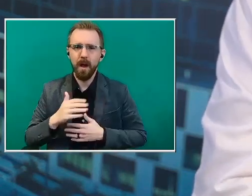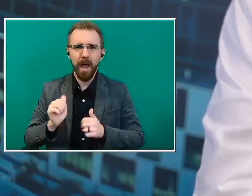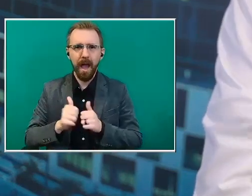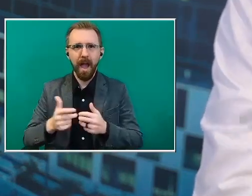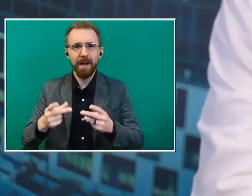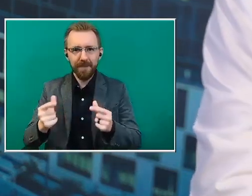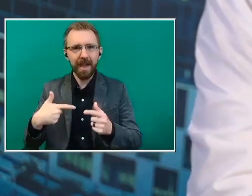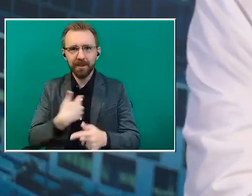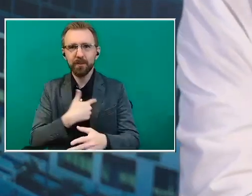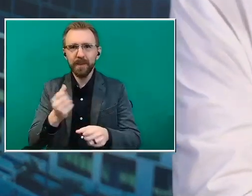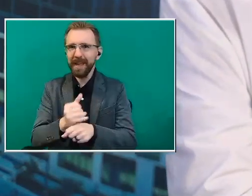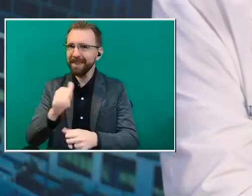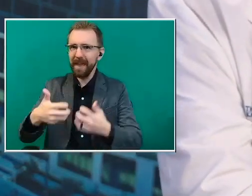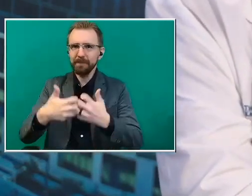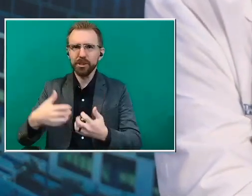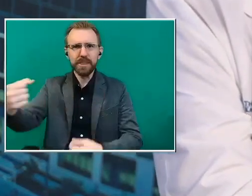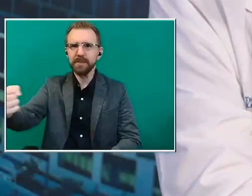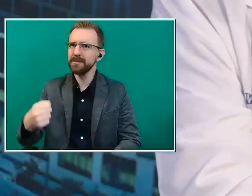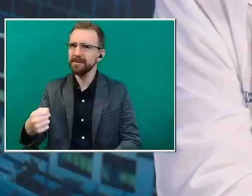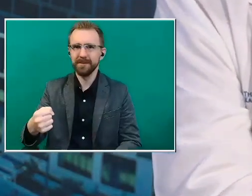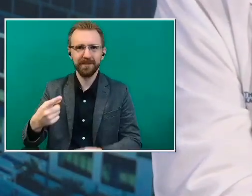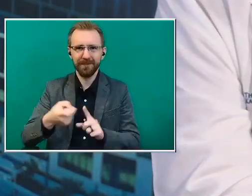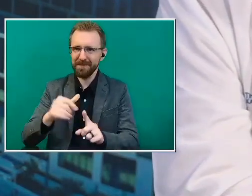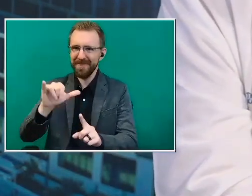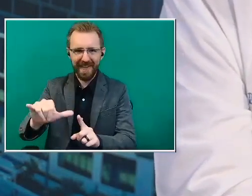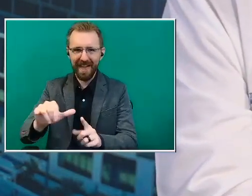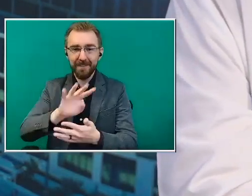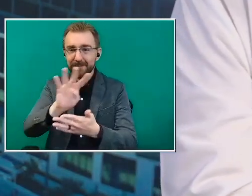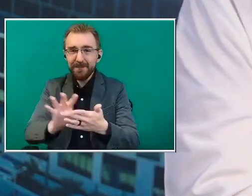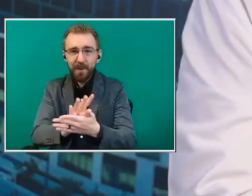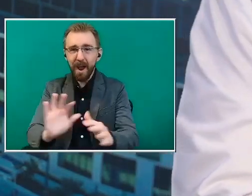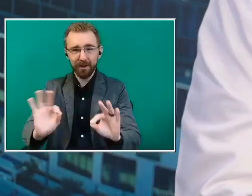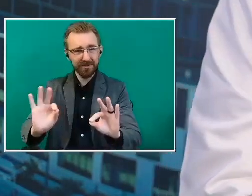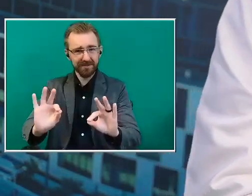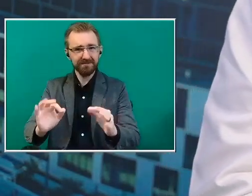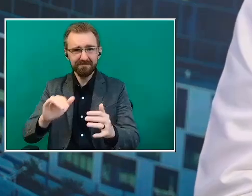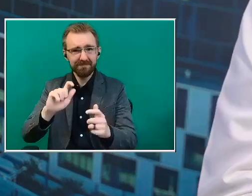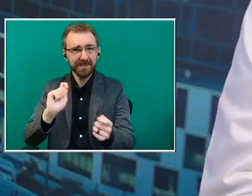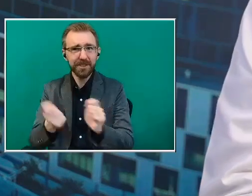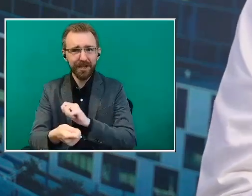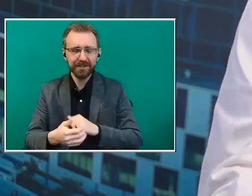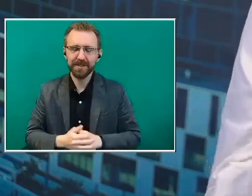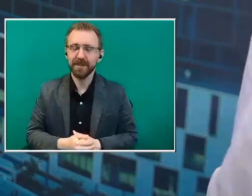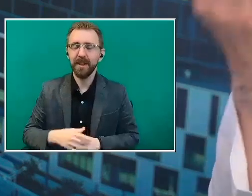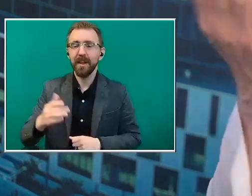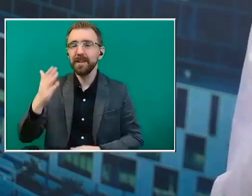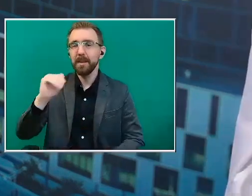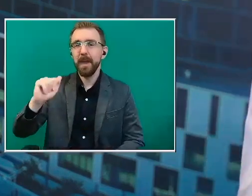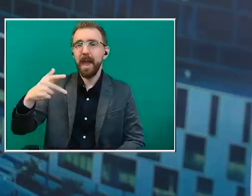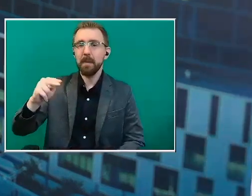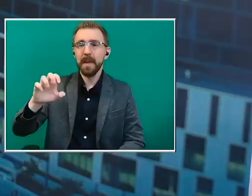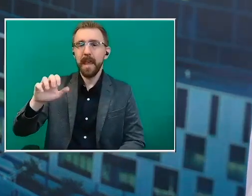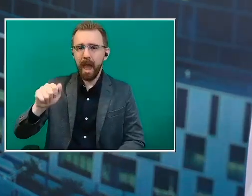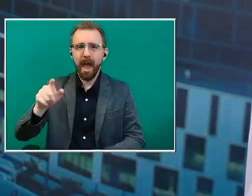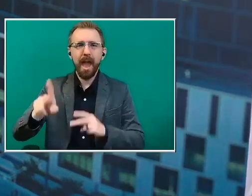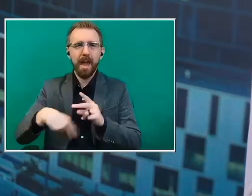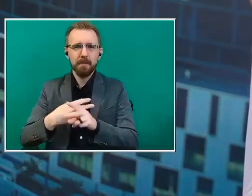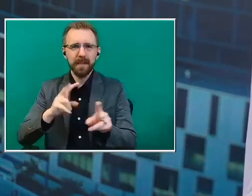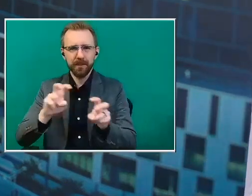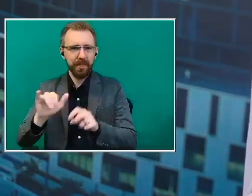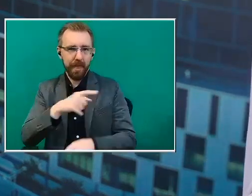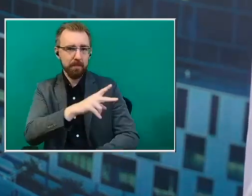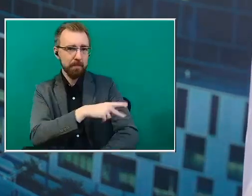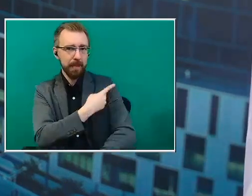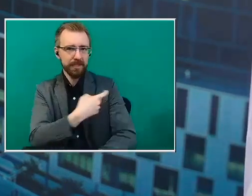machine just from having it on for 4 hours?" So obstructive sleep apnea is a type of issue where, like our patient has just shared, your